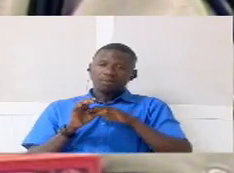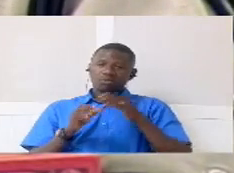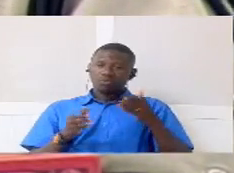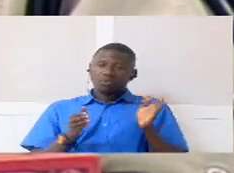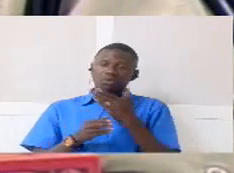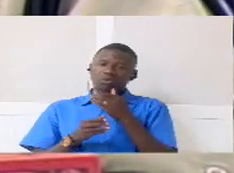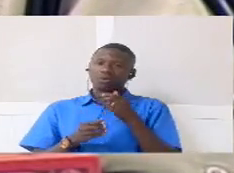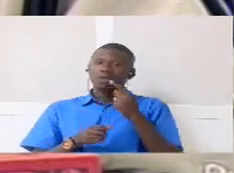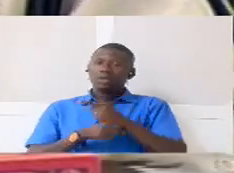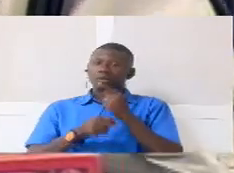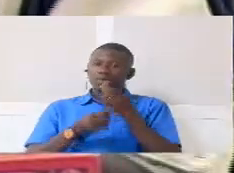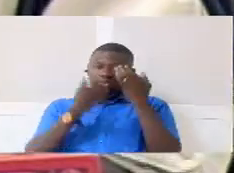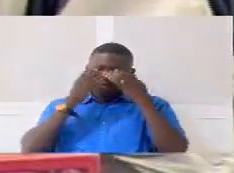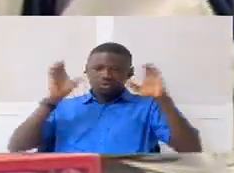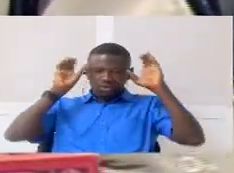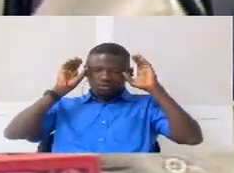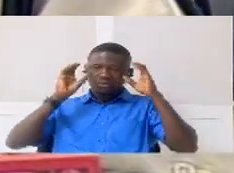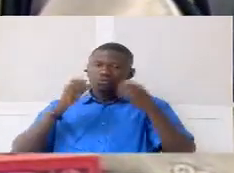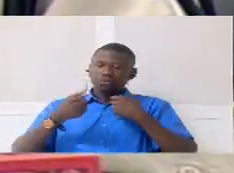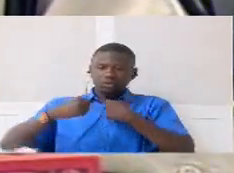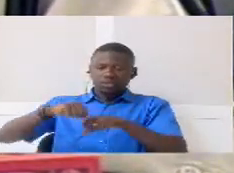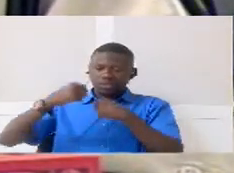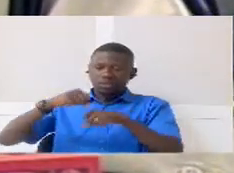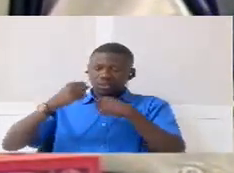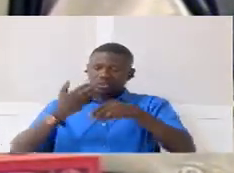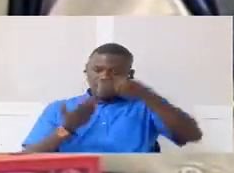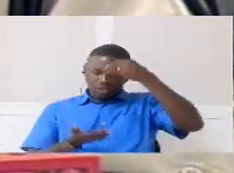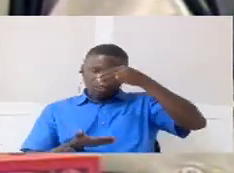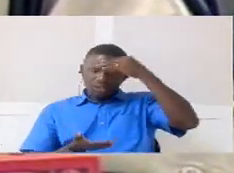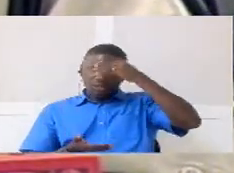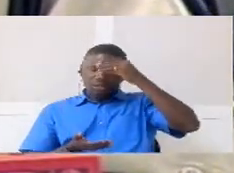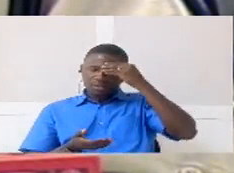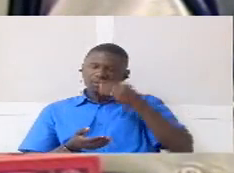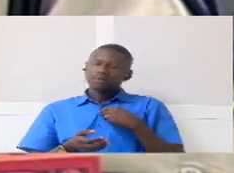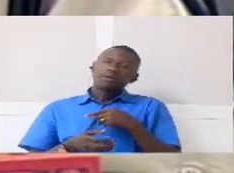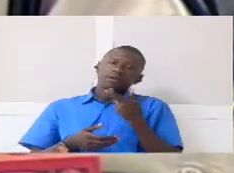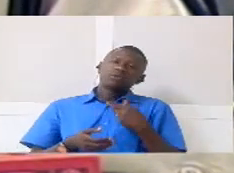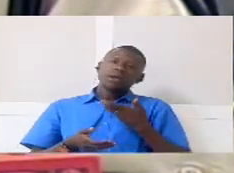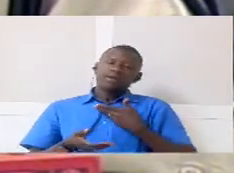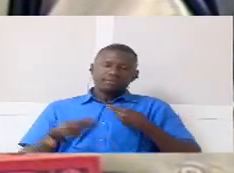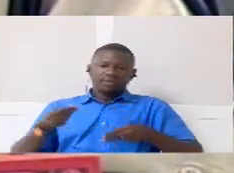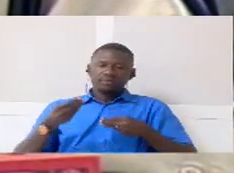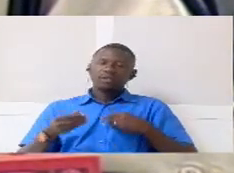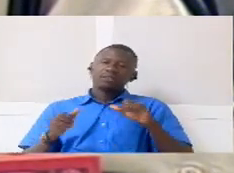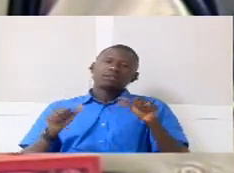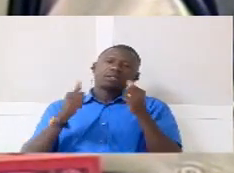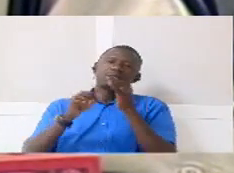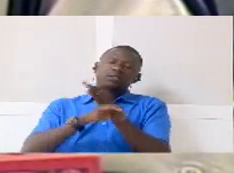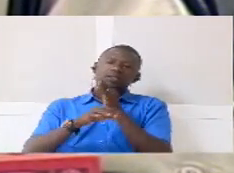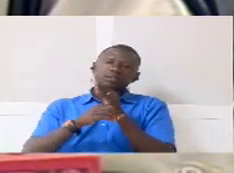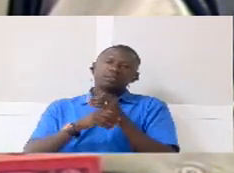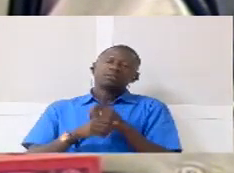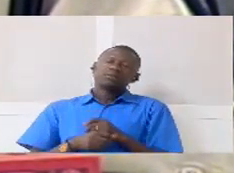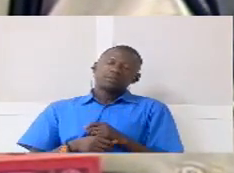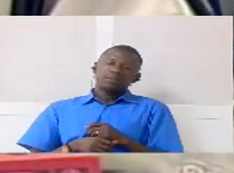ni education la tikal kafu ni ñoo magete bi ni wol ma koy kan. And we combined them with these teachers from the basic education department and they are now